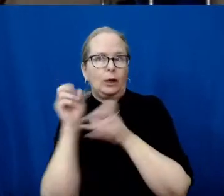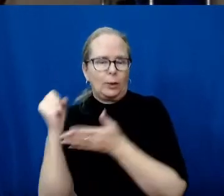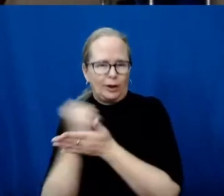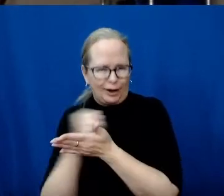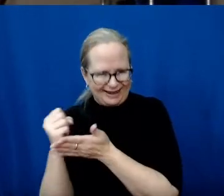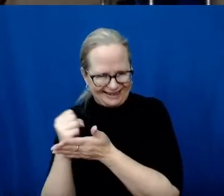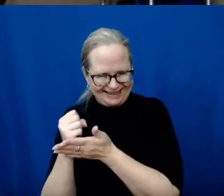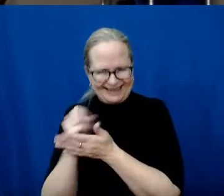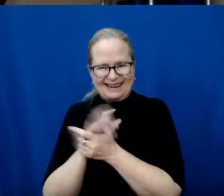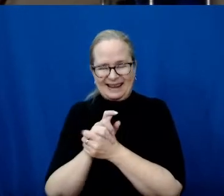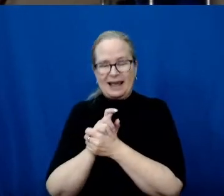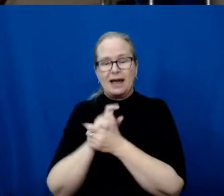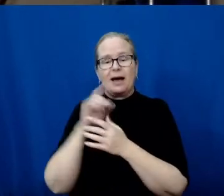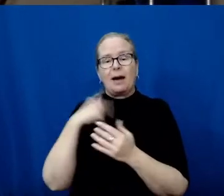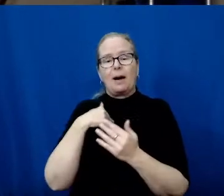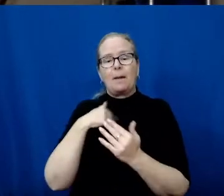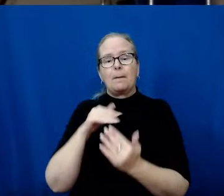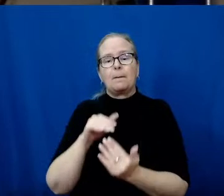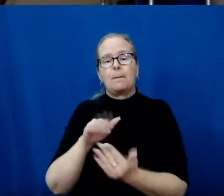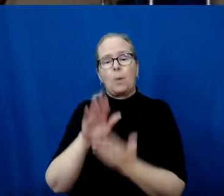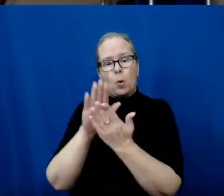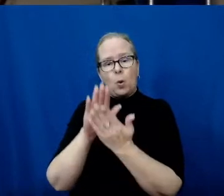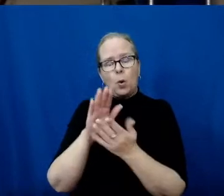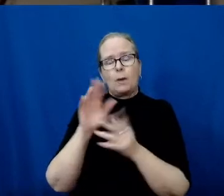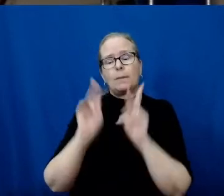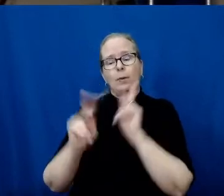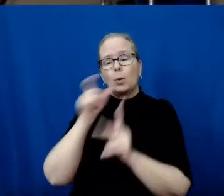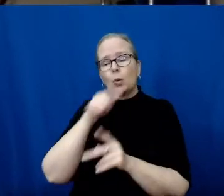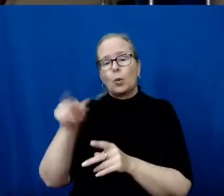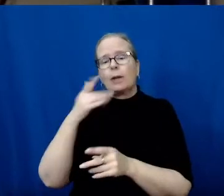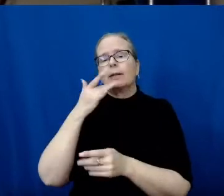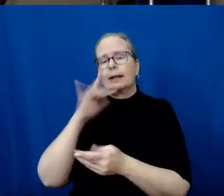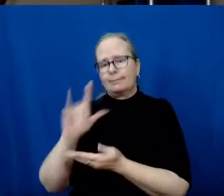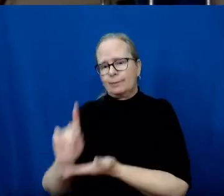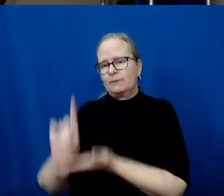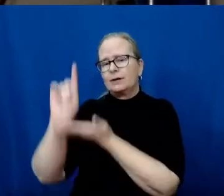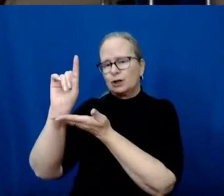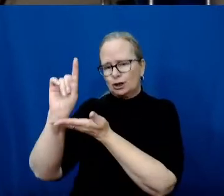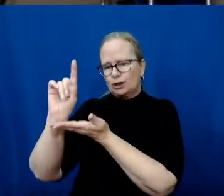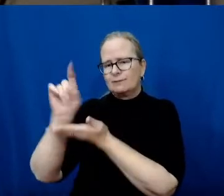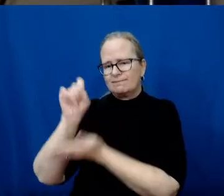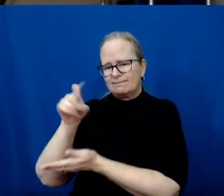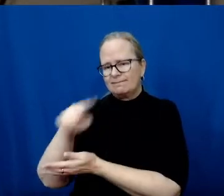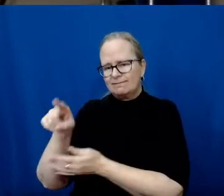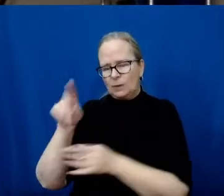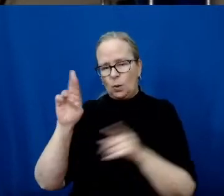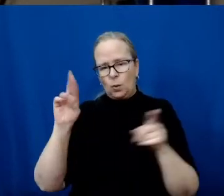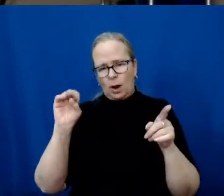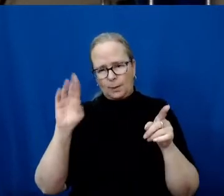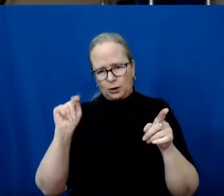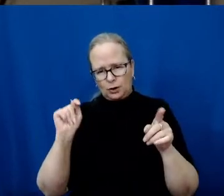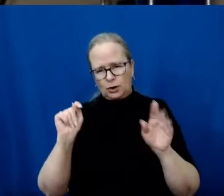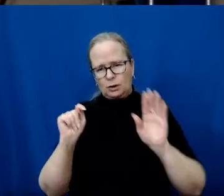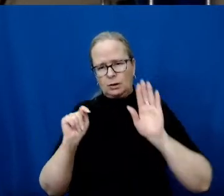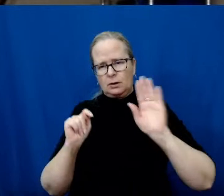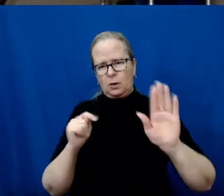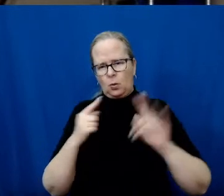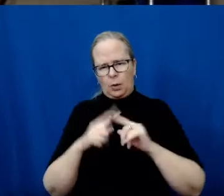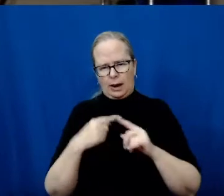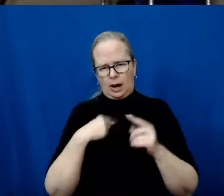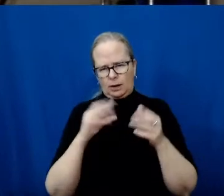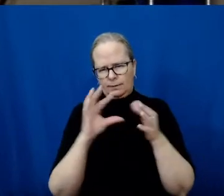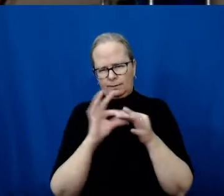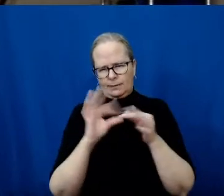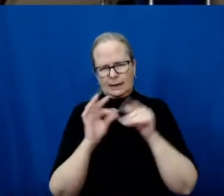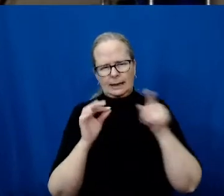of your conversation with us today, Robert, was if COVID followed me home and I was now at home and I was there and